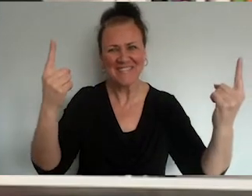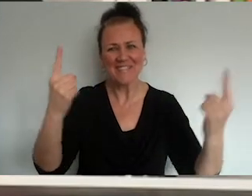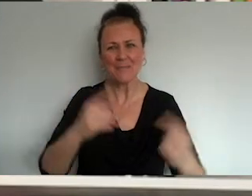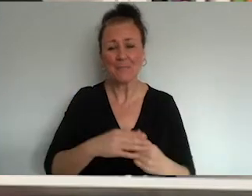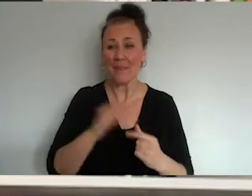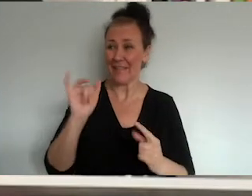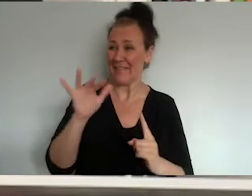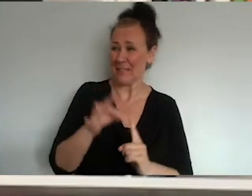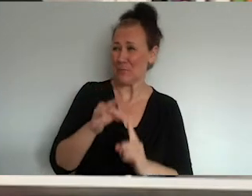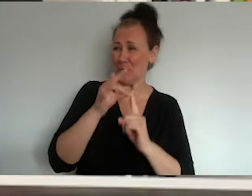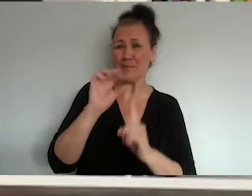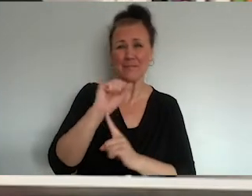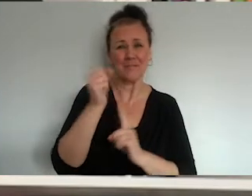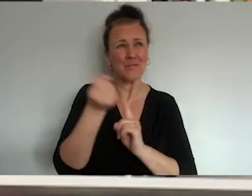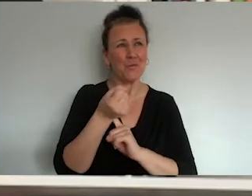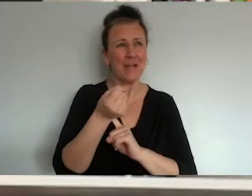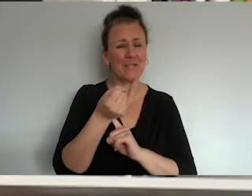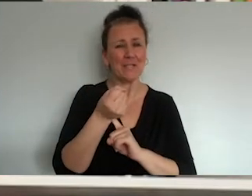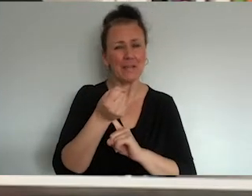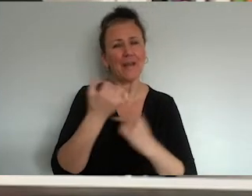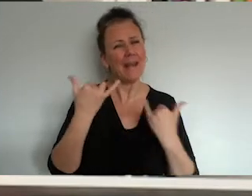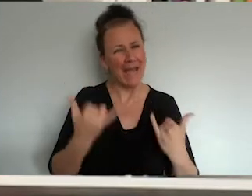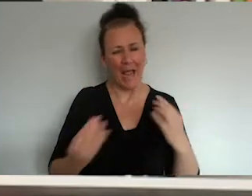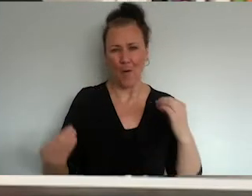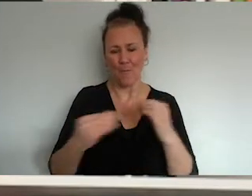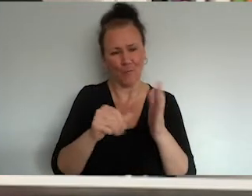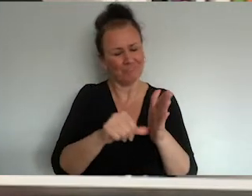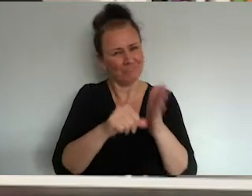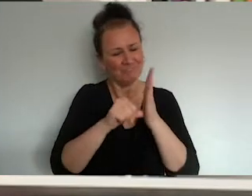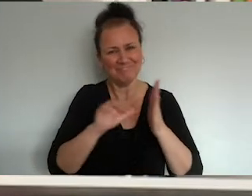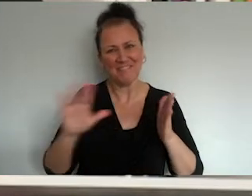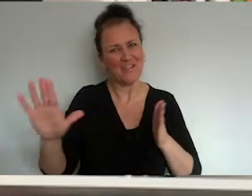unforeseen circumstances, they're all the more impressive.